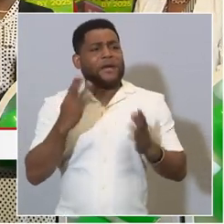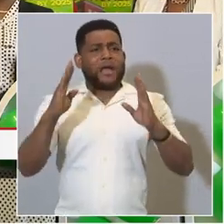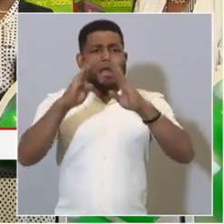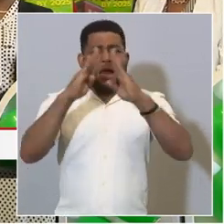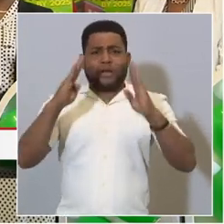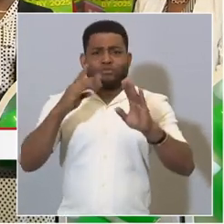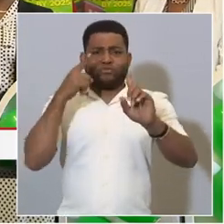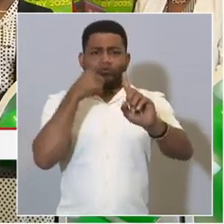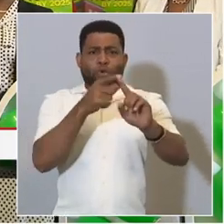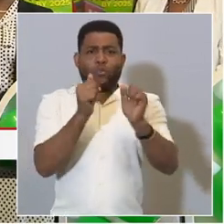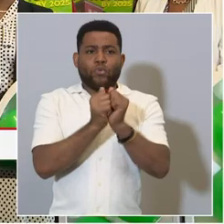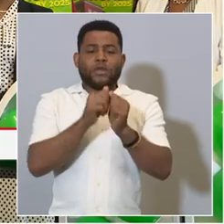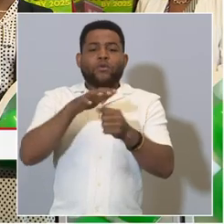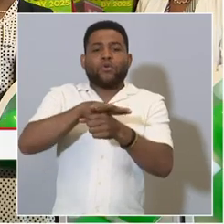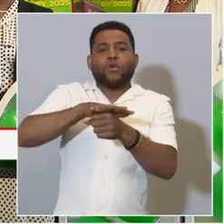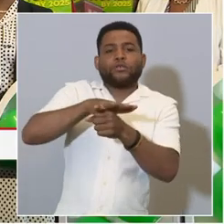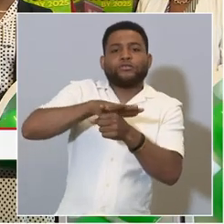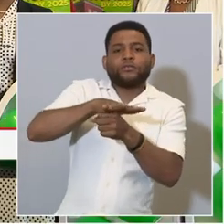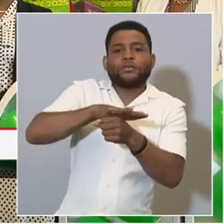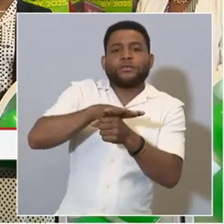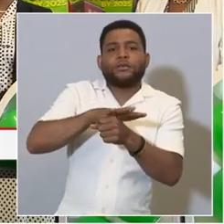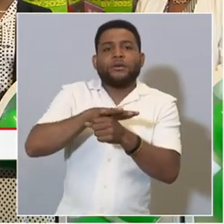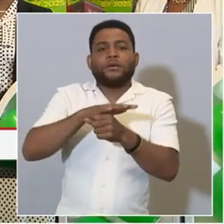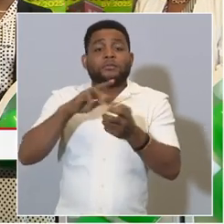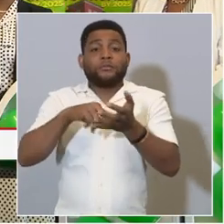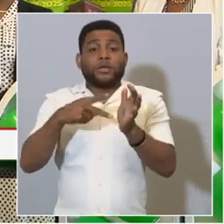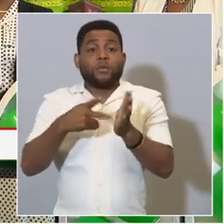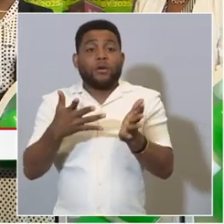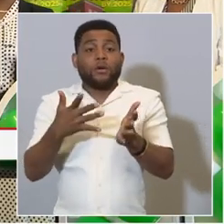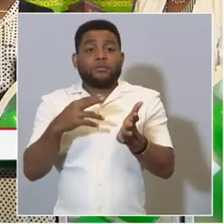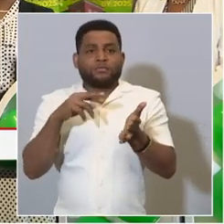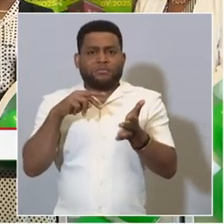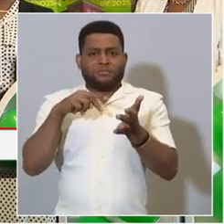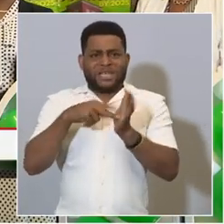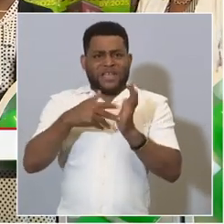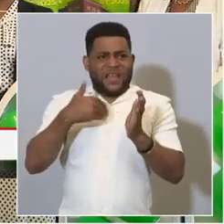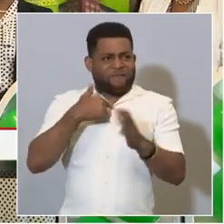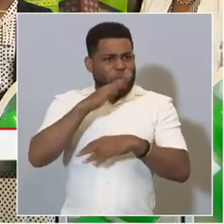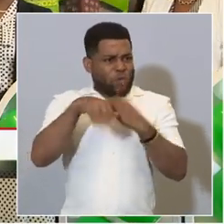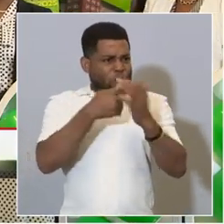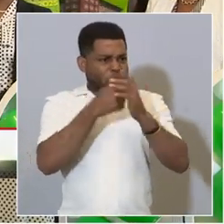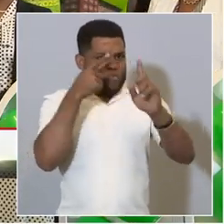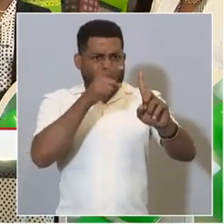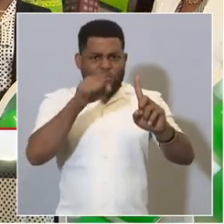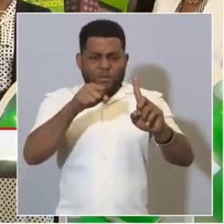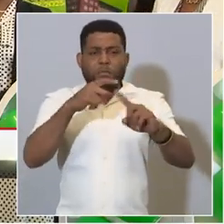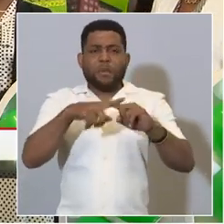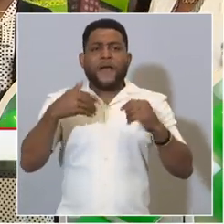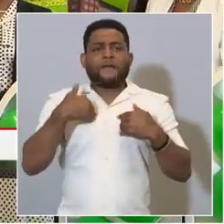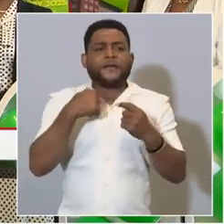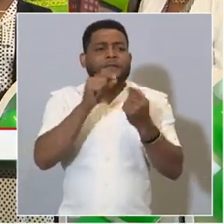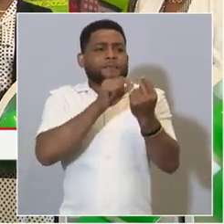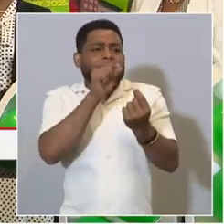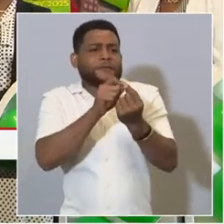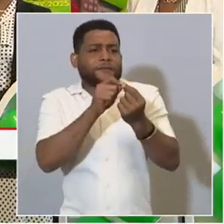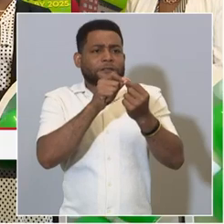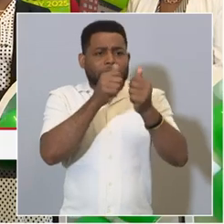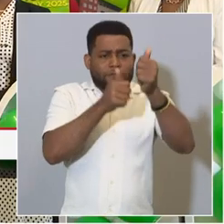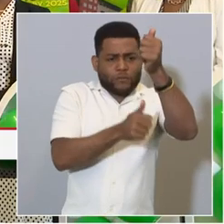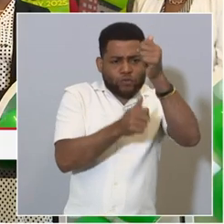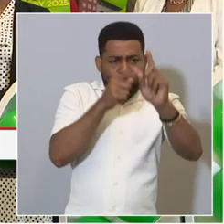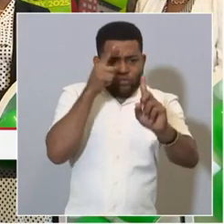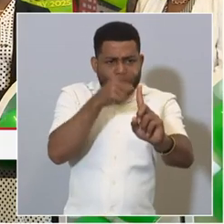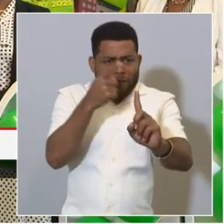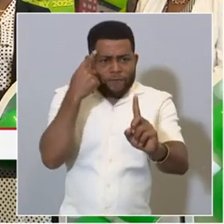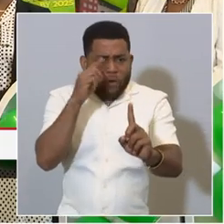now have a goal for Ward 1, 2, 3, 4, 5, 6, 7, and 8. And it is this mayor who set a system of accountability